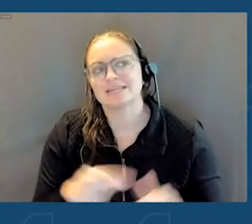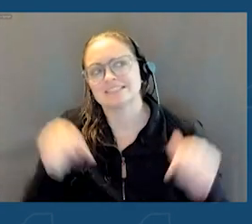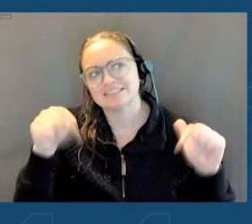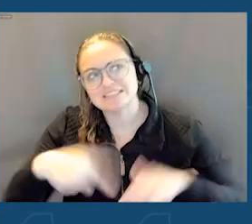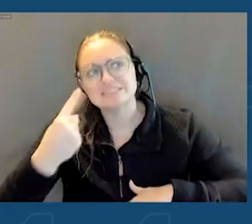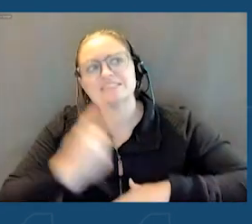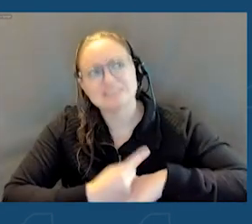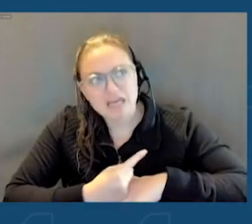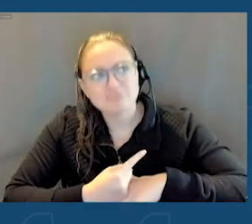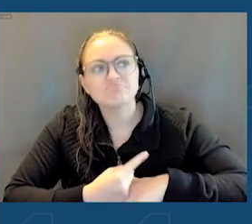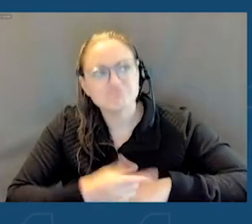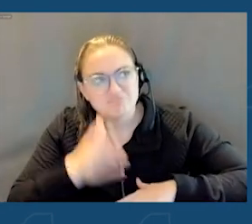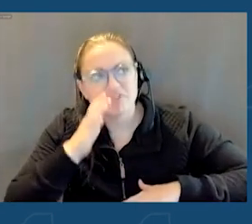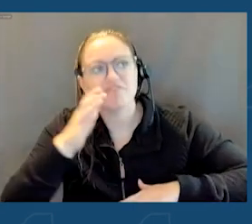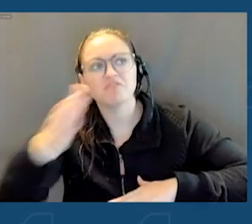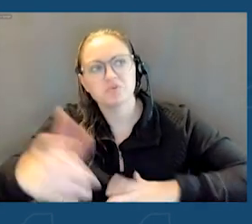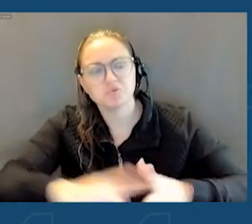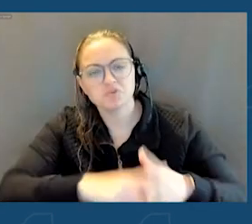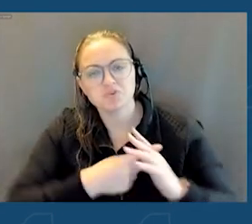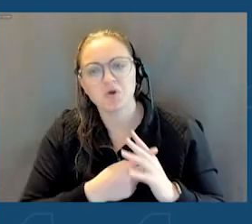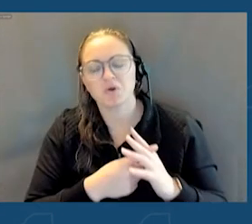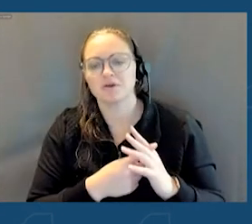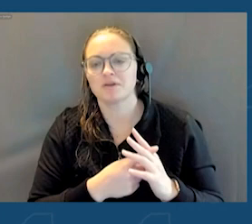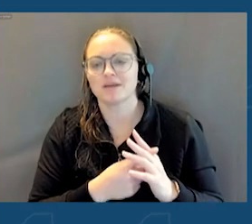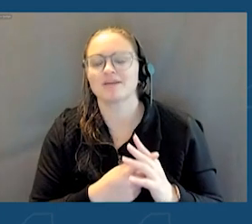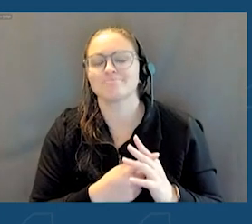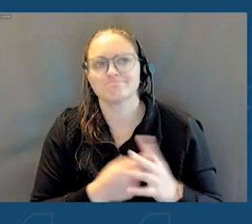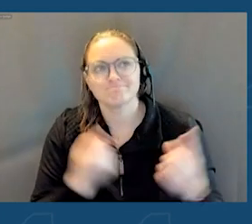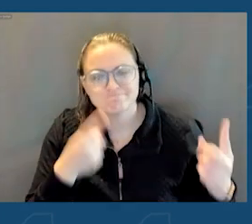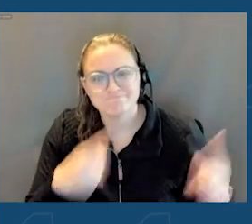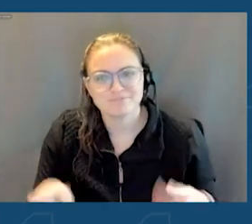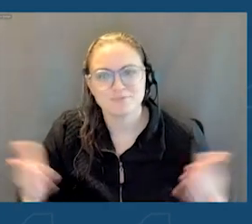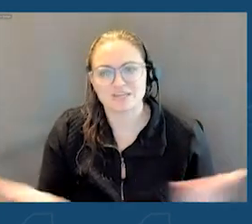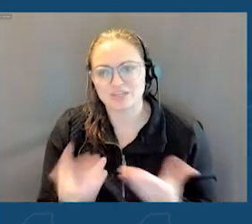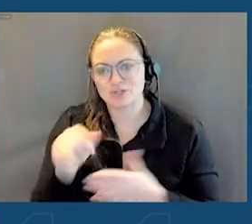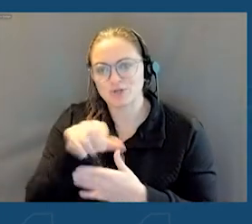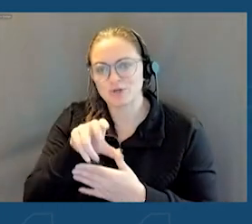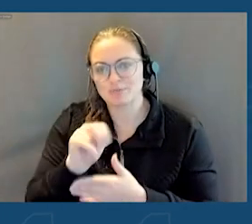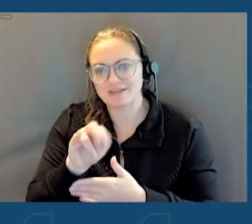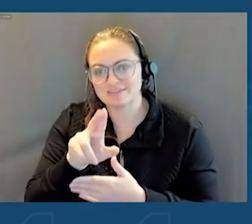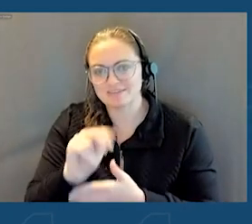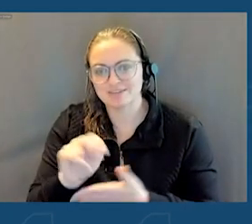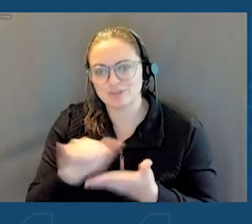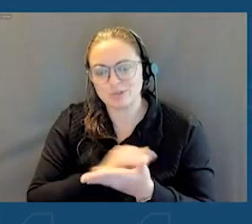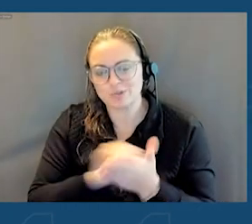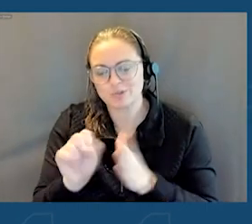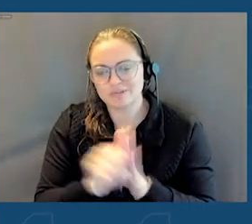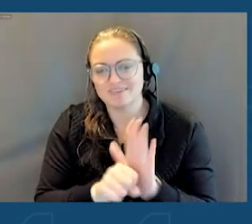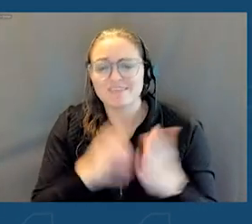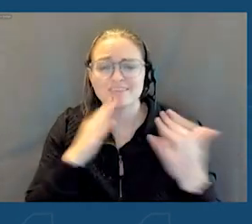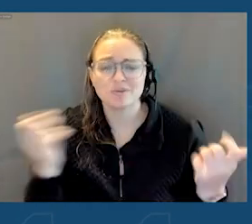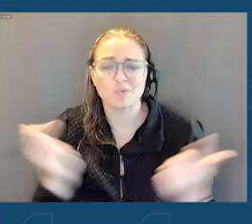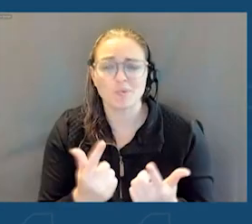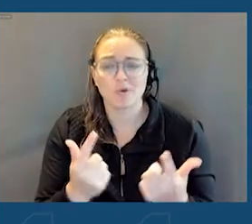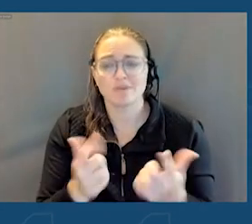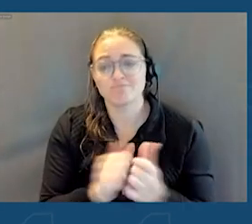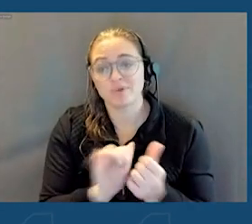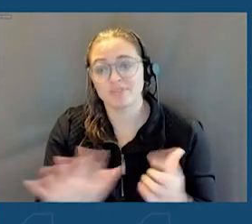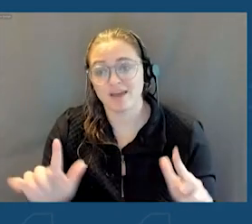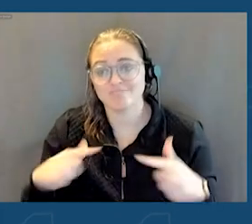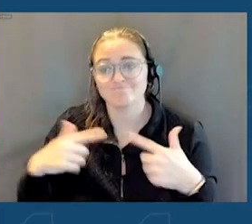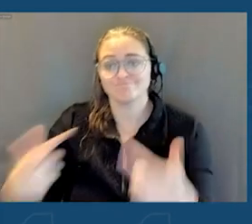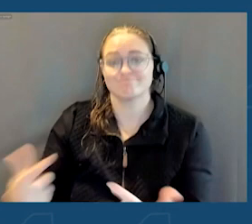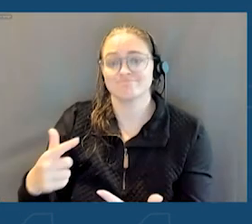that the future started coming down the tracks right here at Penn Station in New York State. So thank you, everybody. And with that, let me